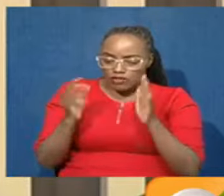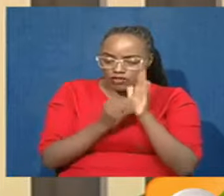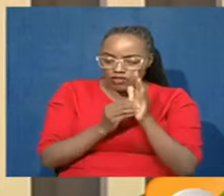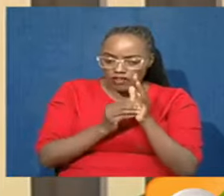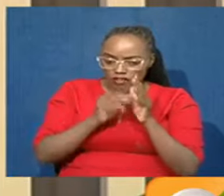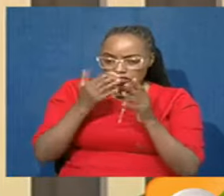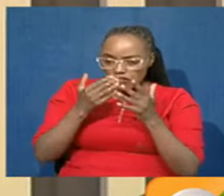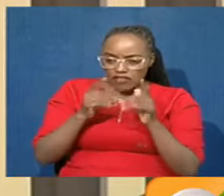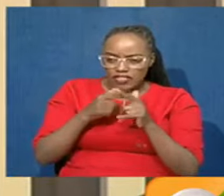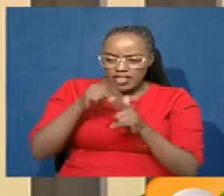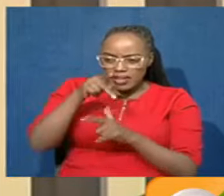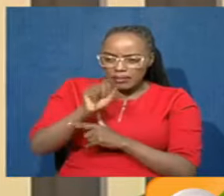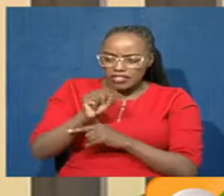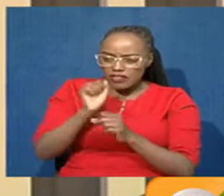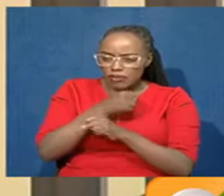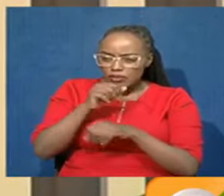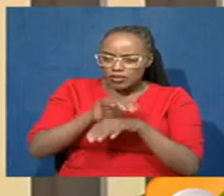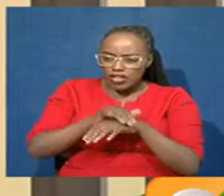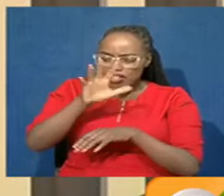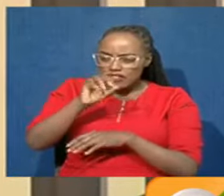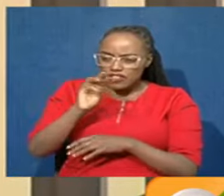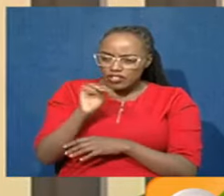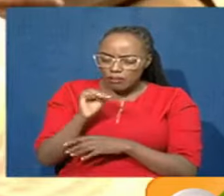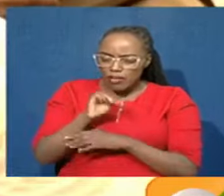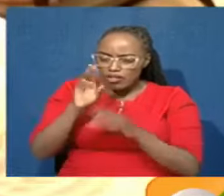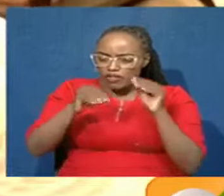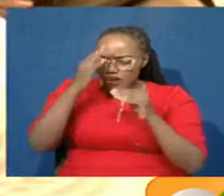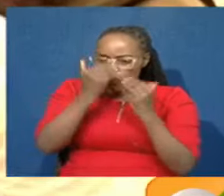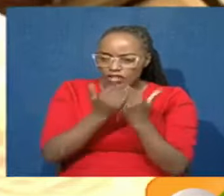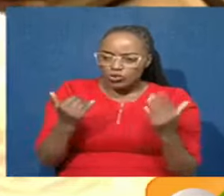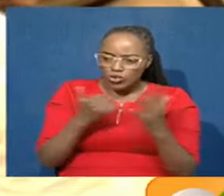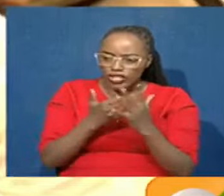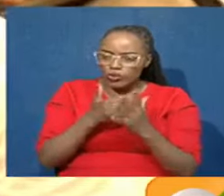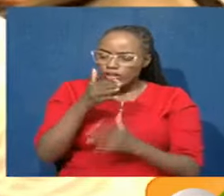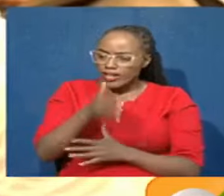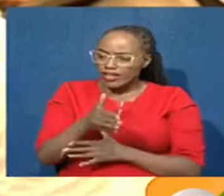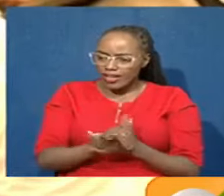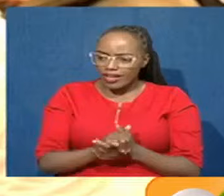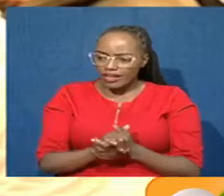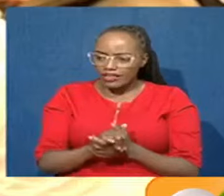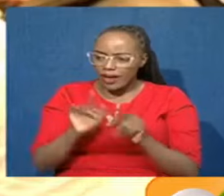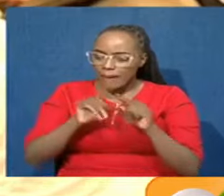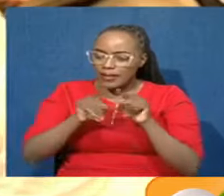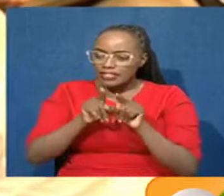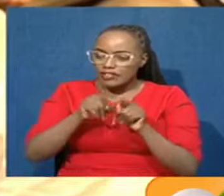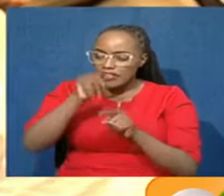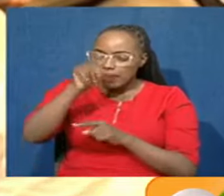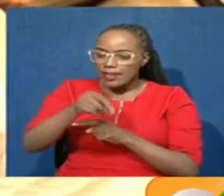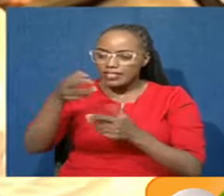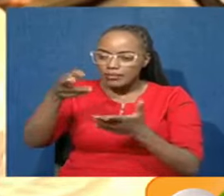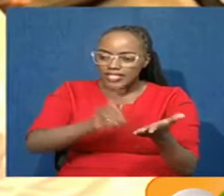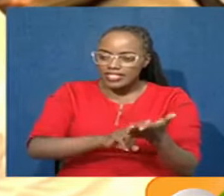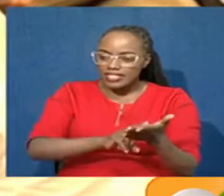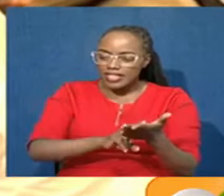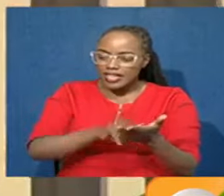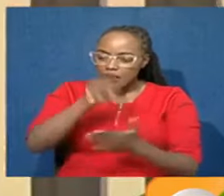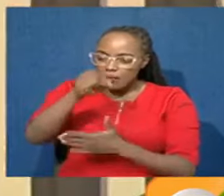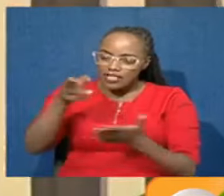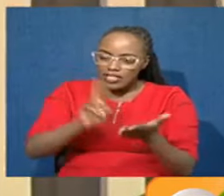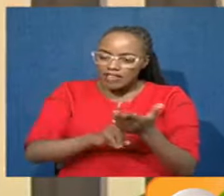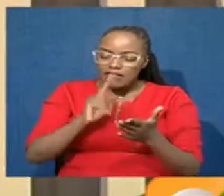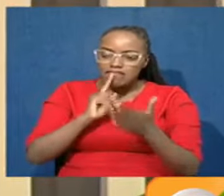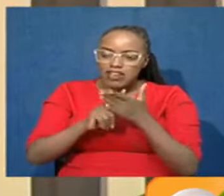household. P.S., you can't have 50 million contributors, because among them are children. No, they must be registered. That's